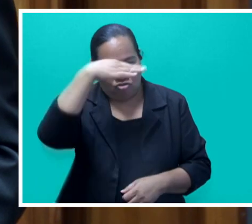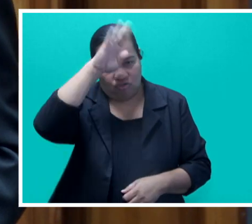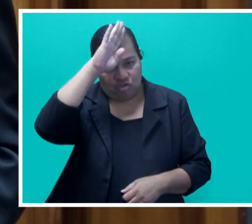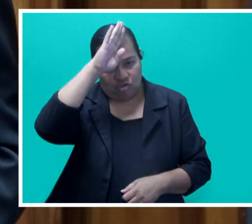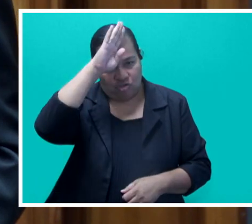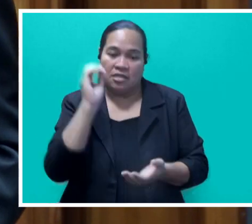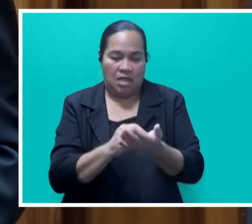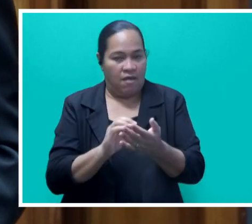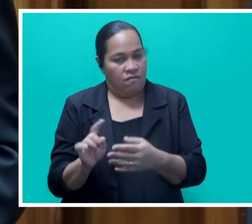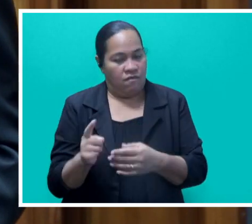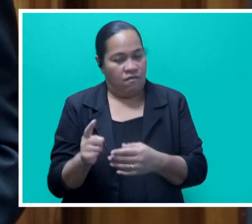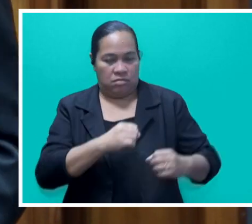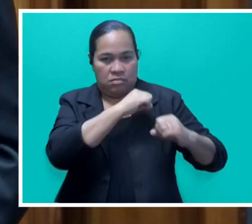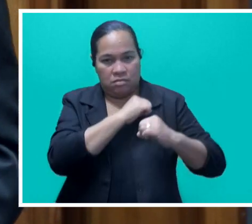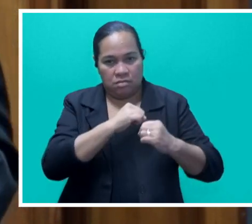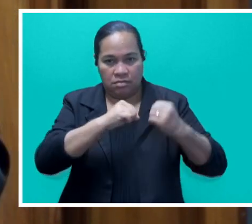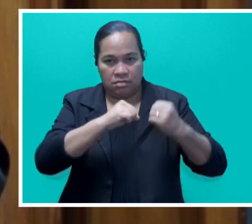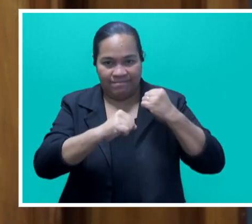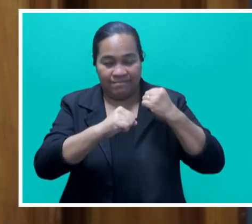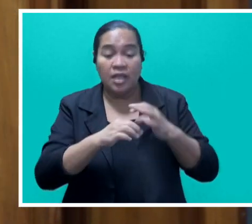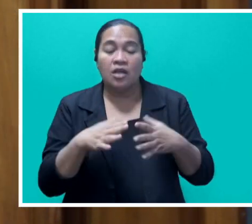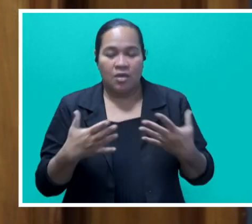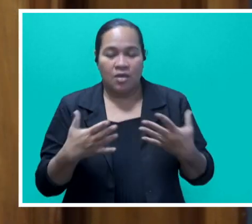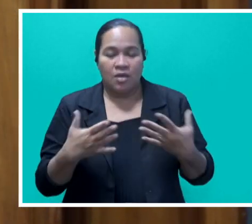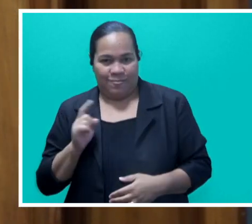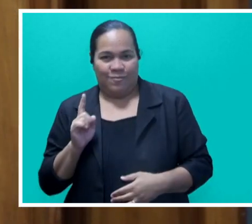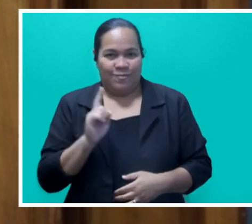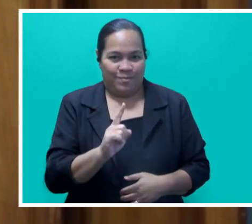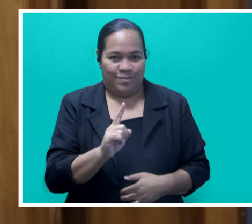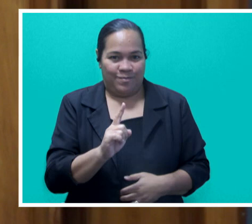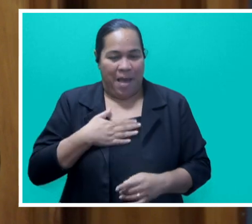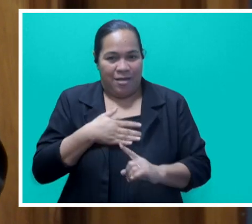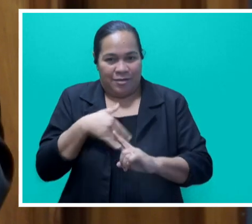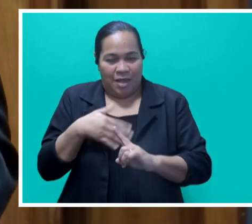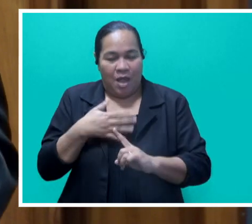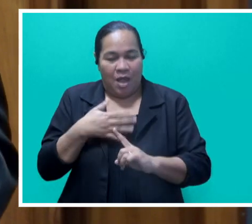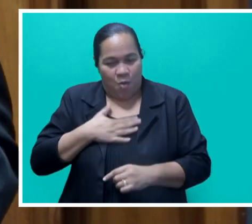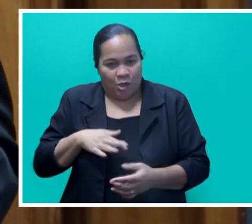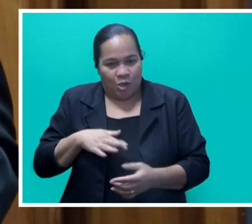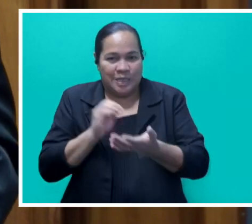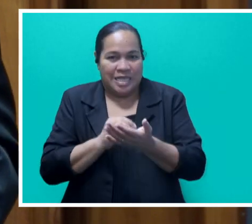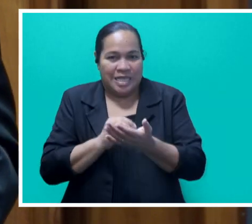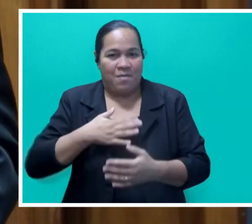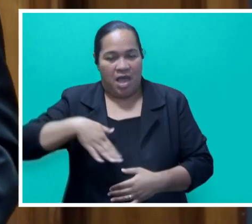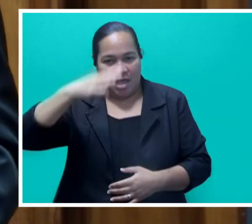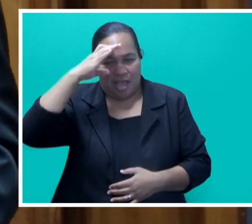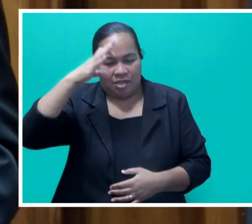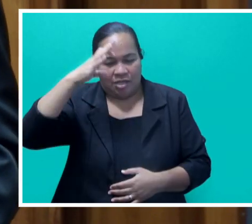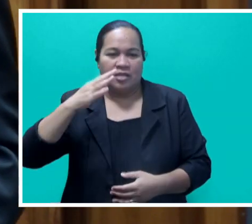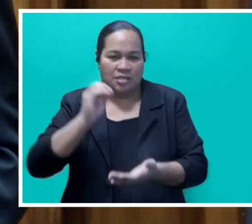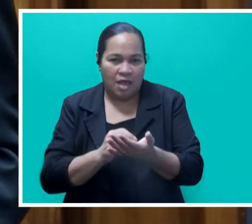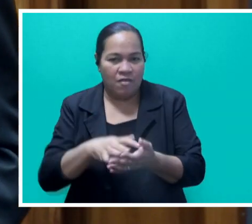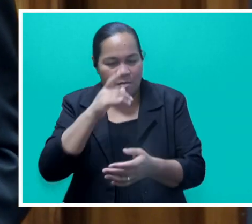self. This is what I bring to this august House, a desire to serve my country and people well,